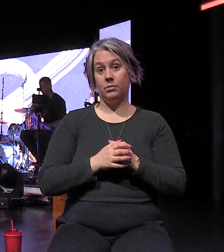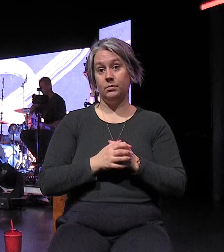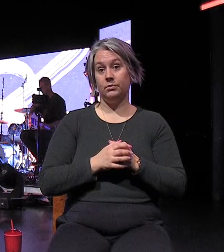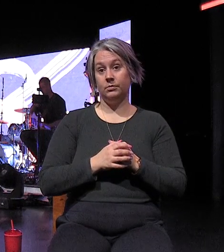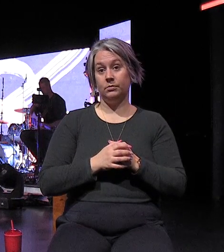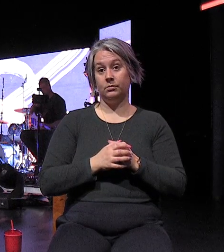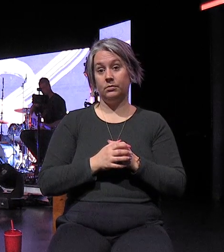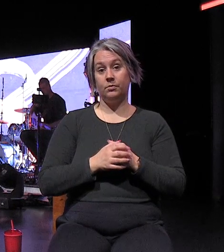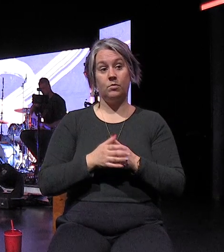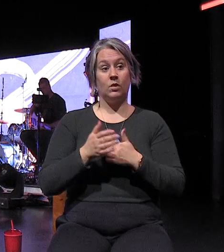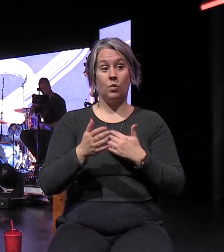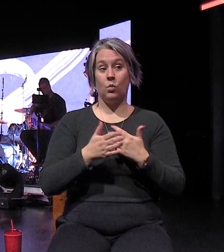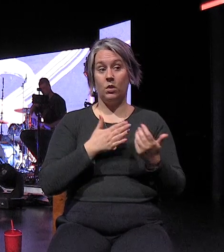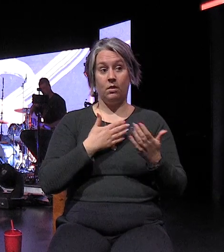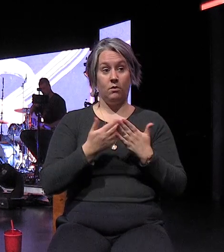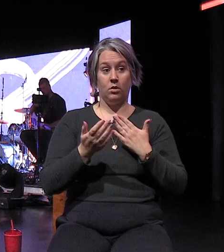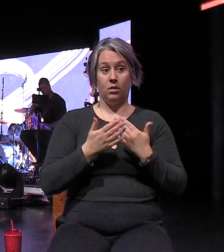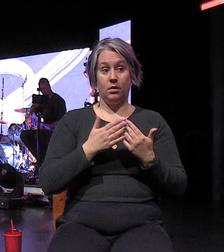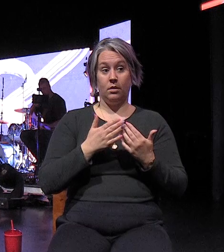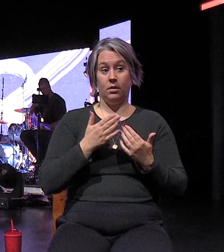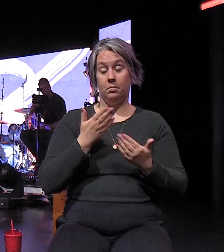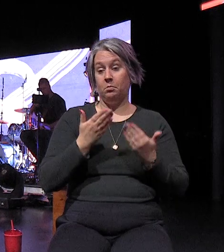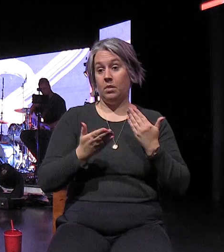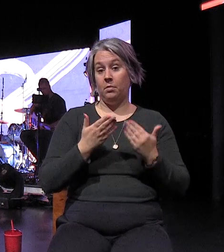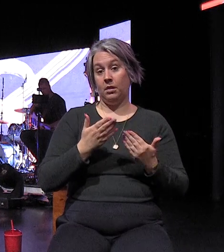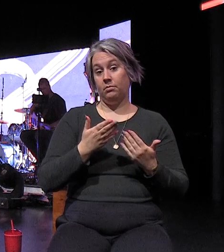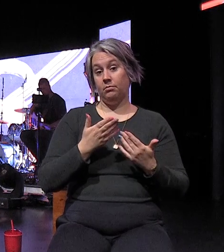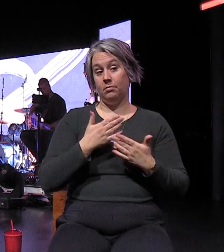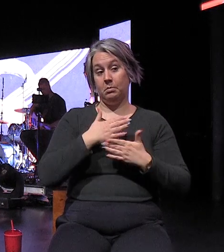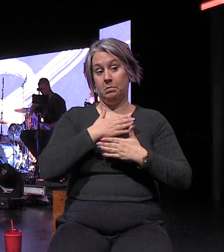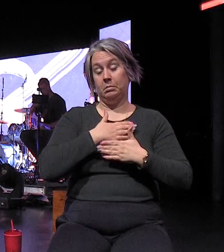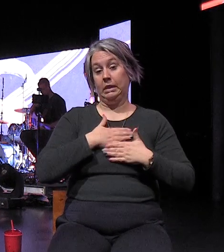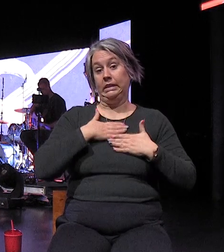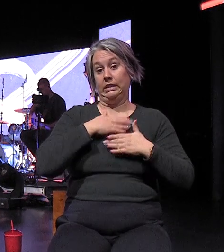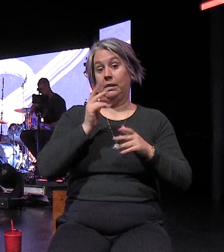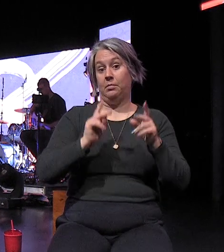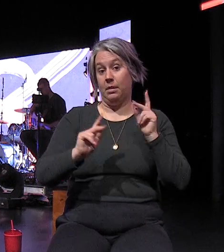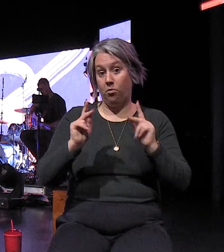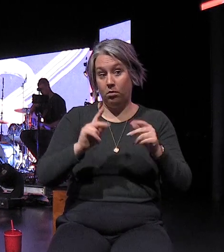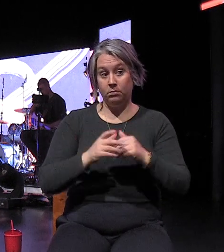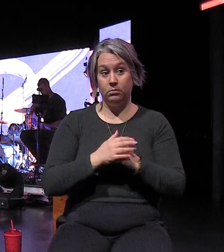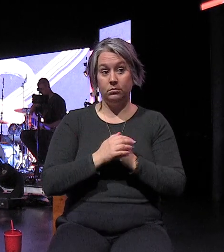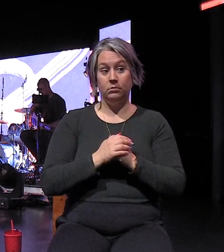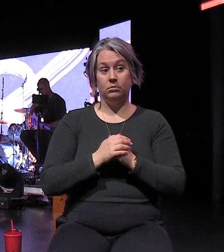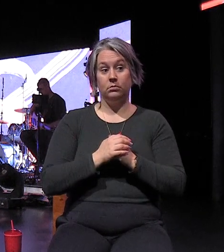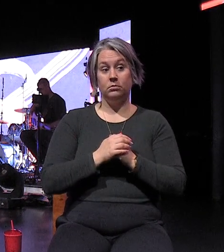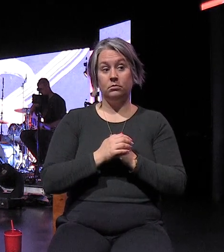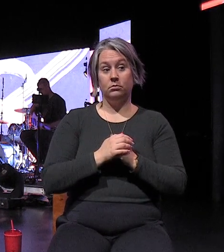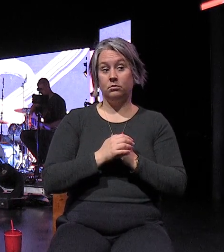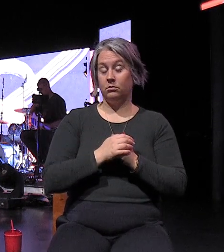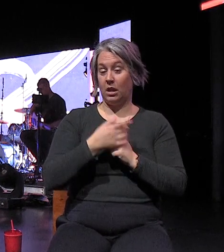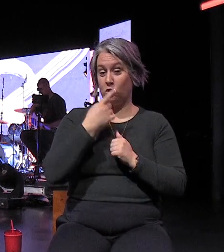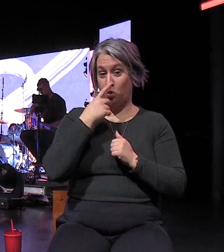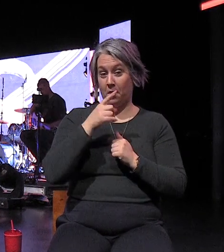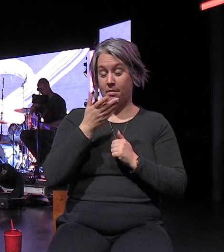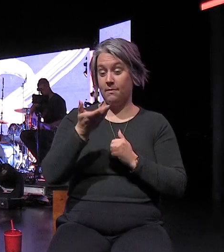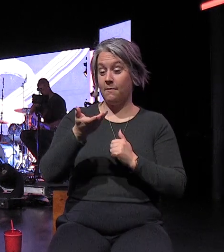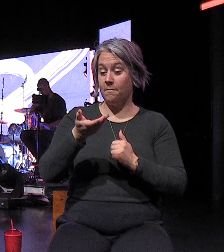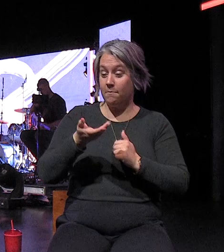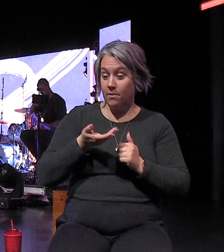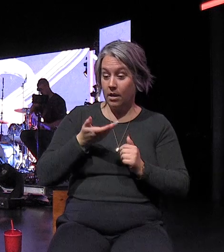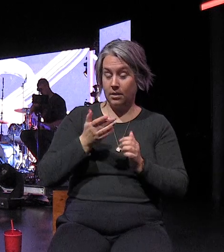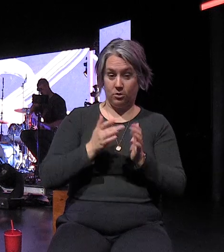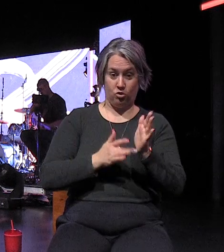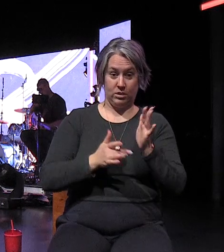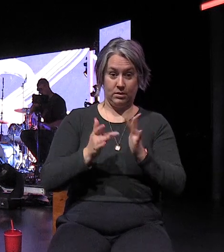Whatever it may be. Could be people pleasing. Would you invite Jesus